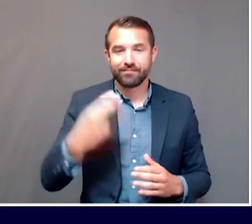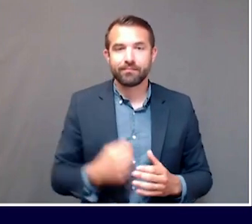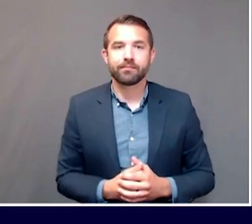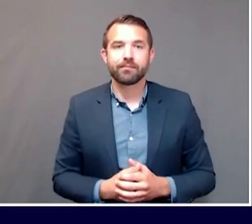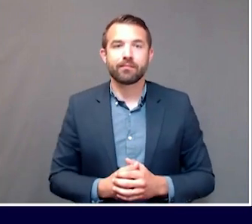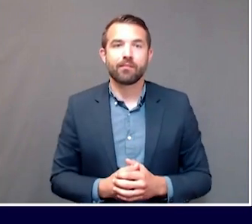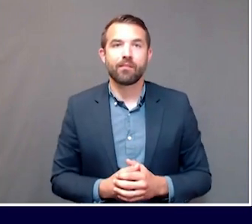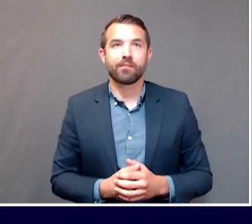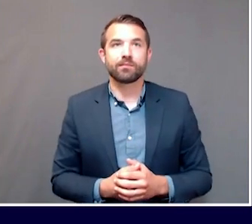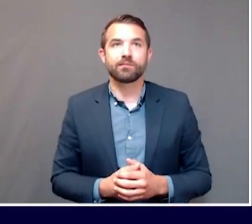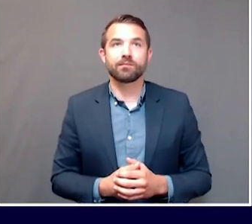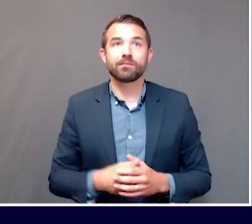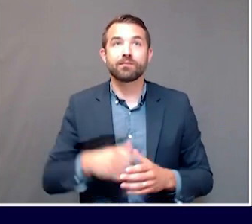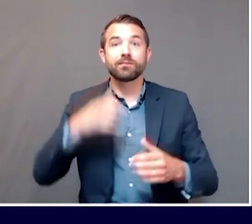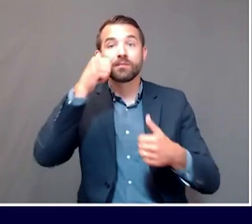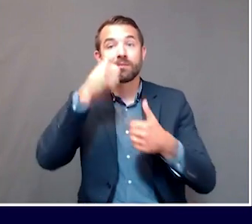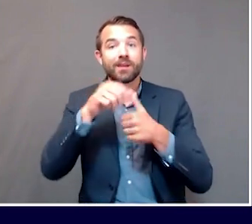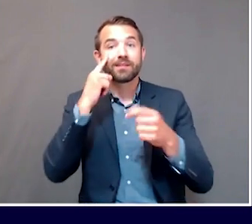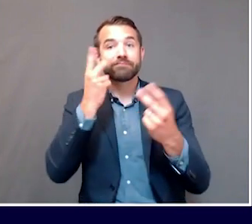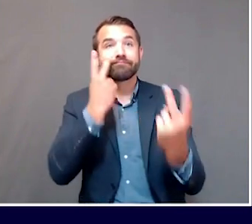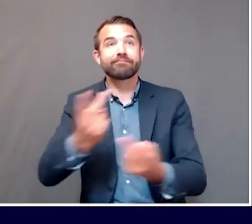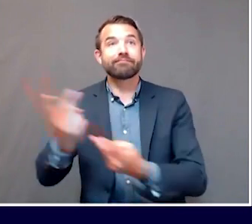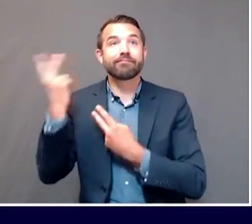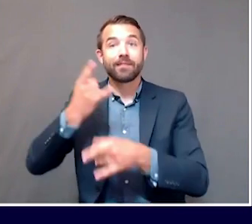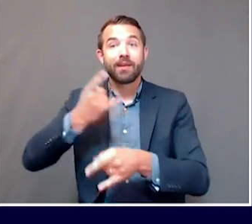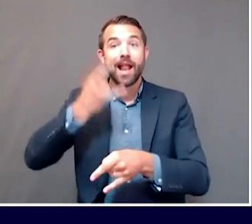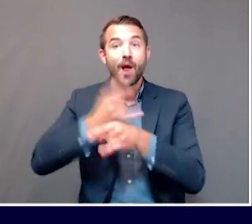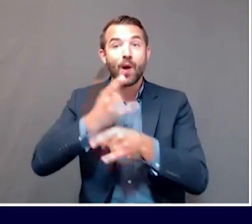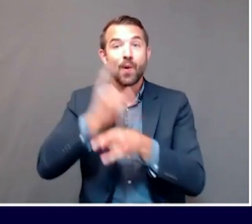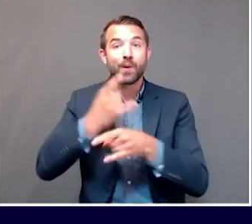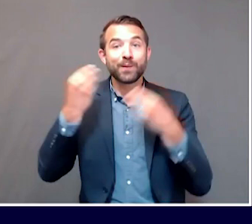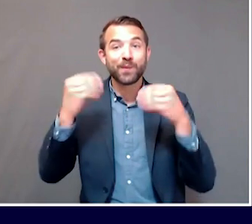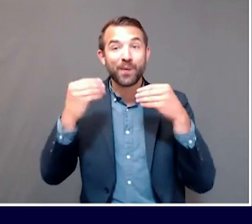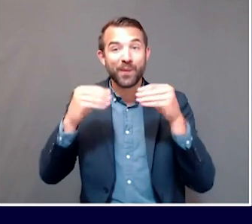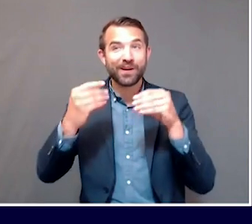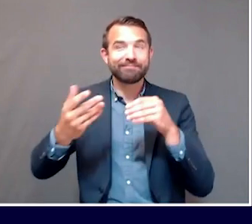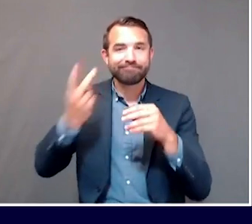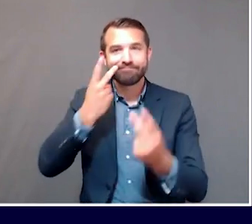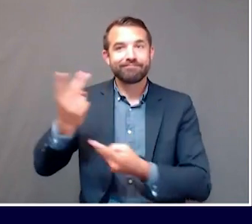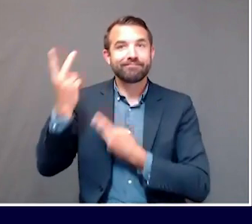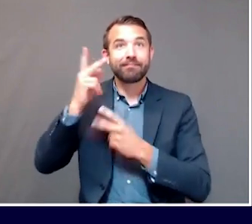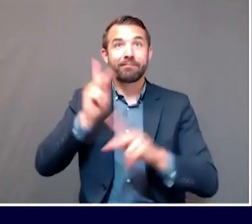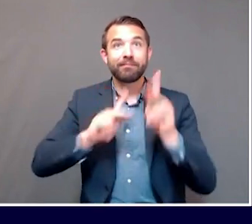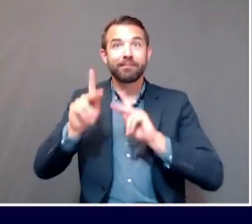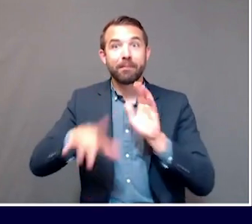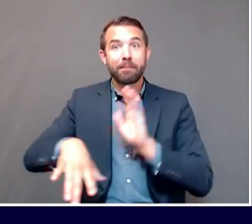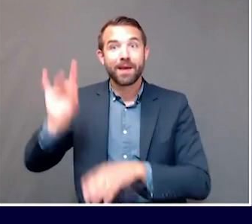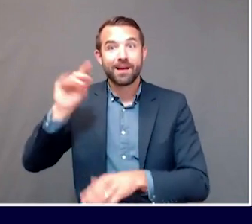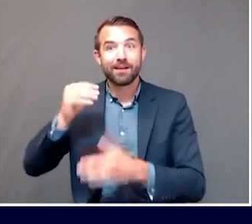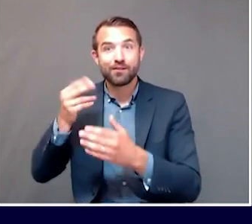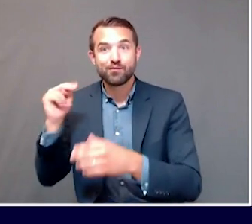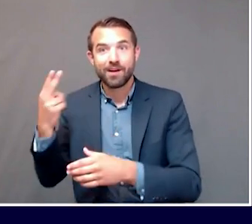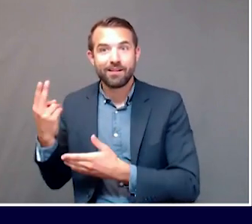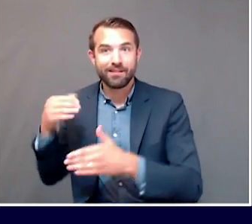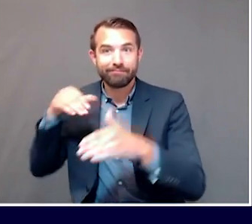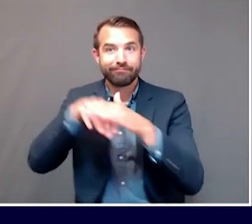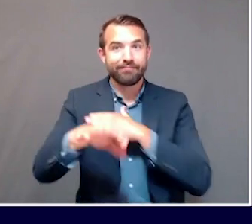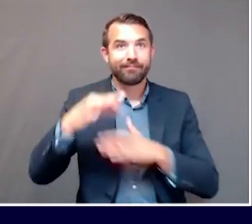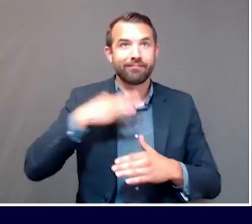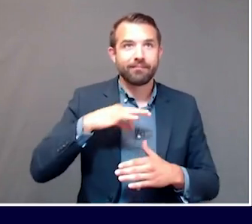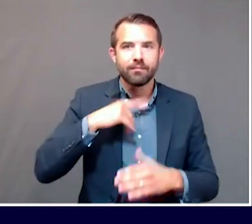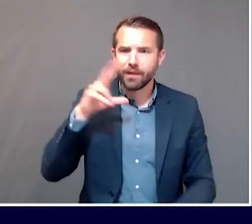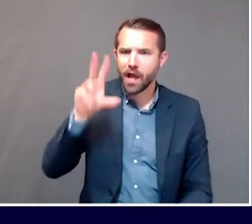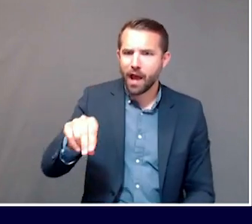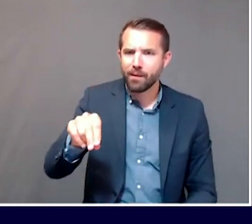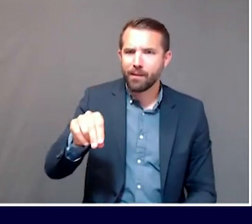Portsmouth. People would have to stop. People stop anyway. Why not get tested? No, but seriously, New Hampshire has abundant testing. There's no reason